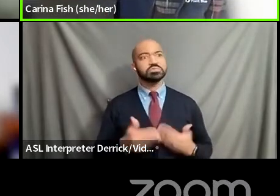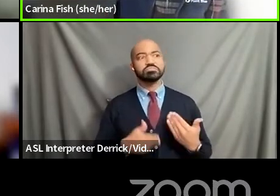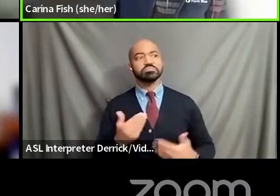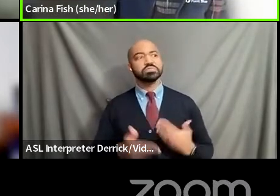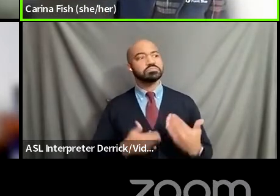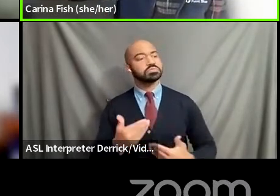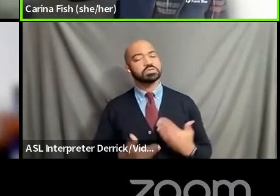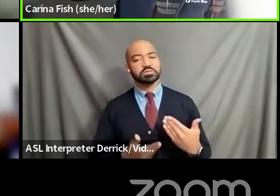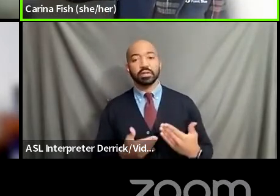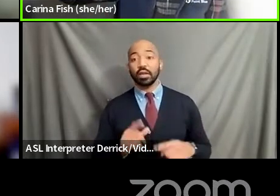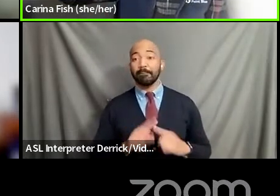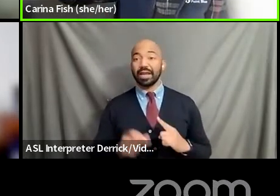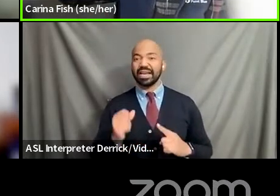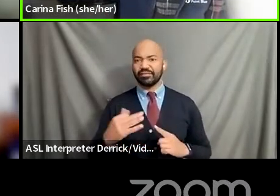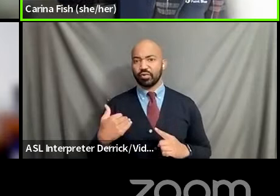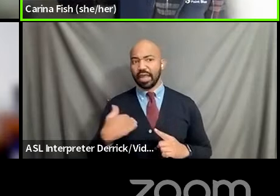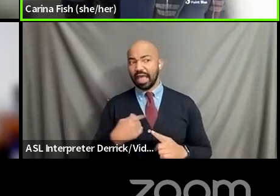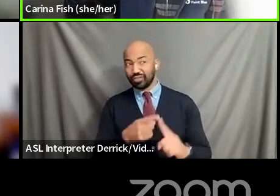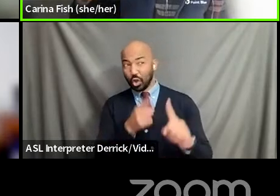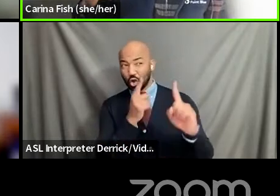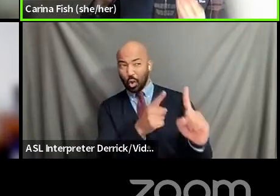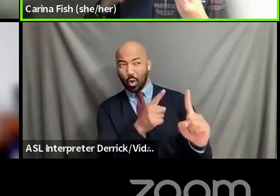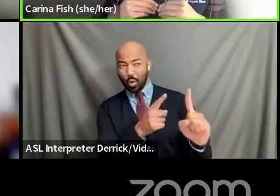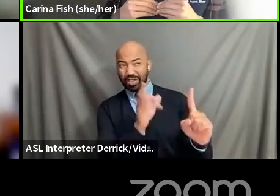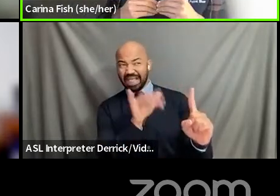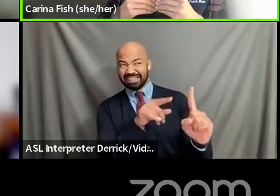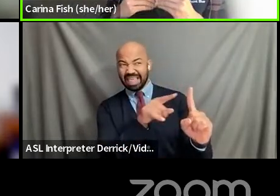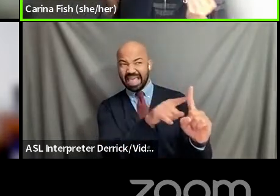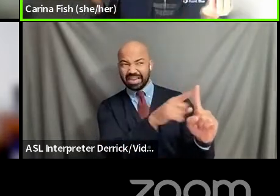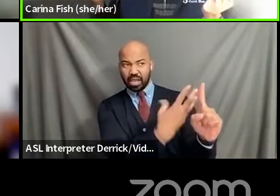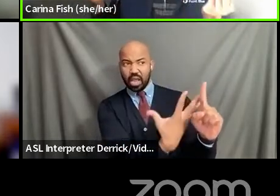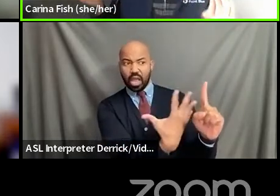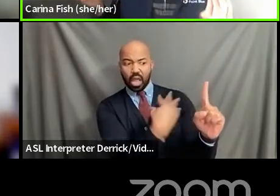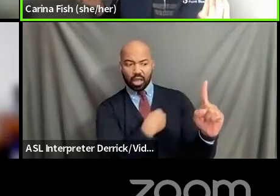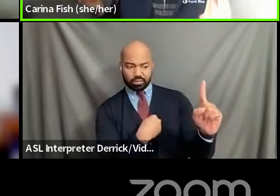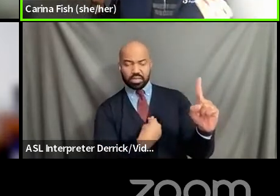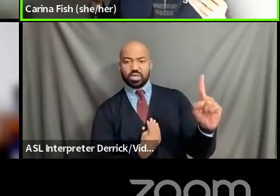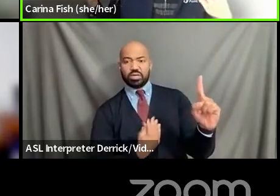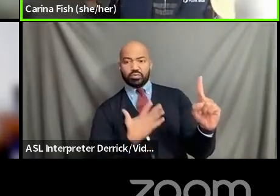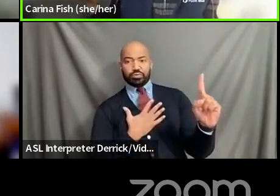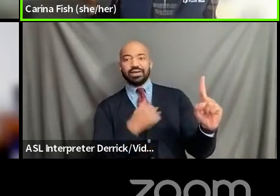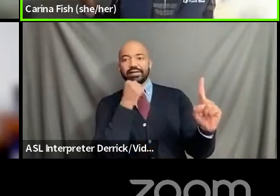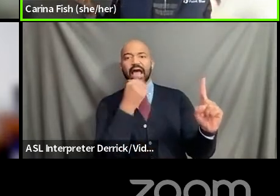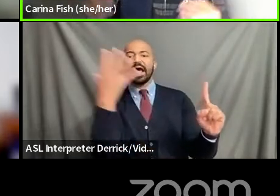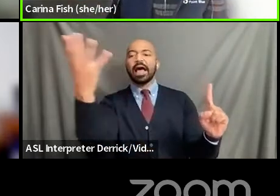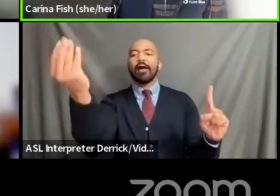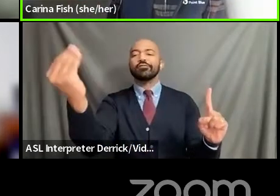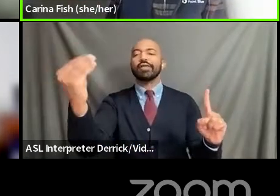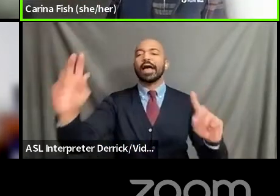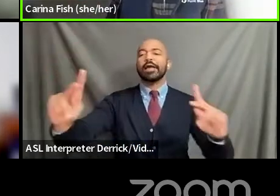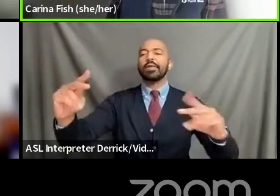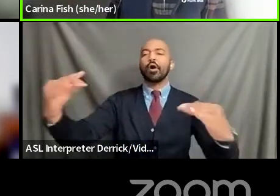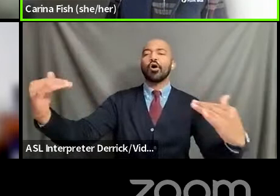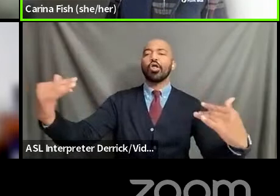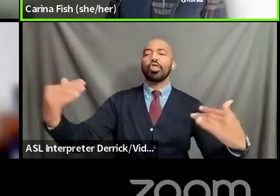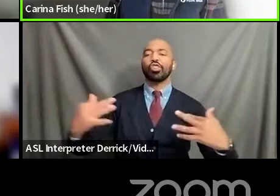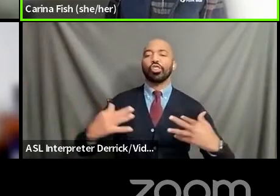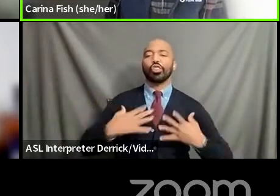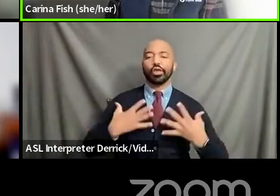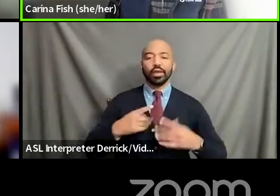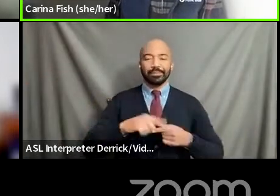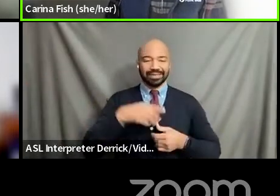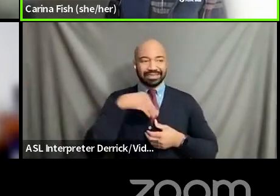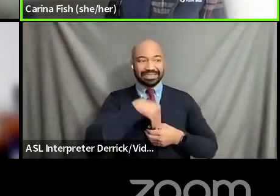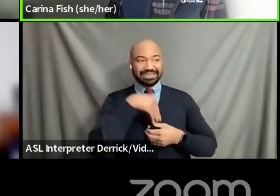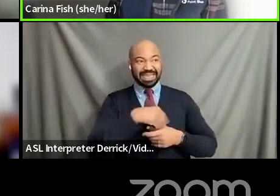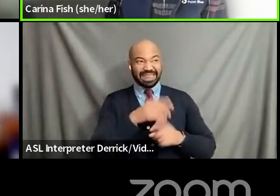the actual goal that's really actually motivating you from within rather than external validation or external motivation, it's going to really help you get through